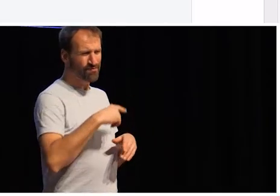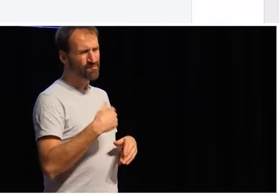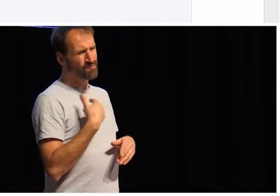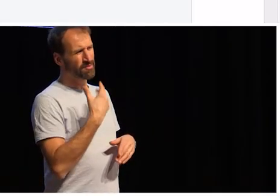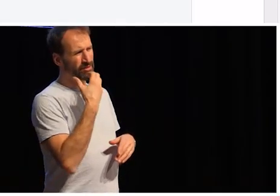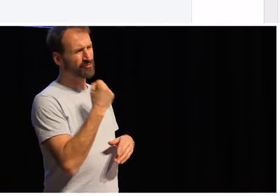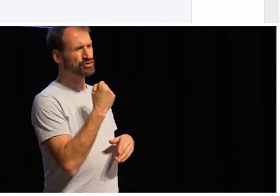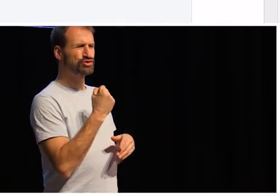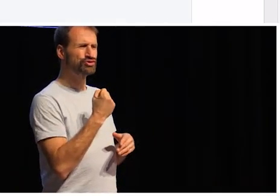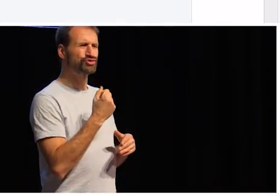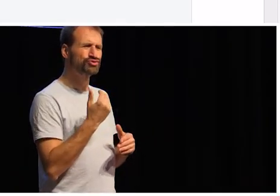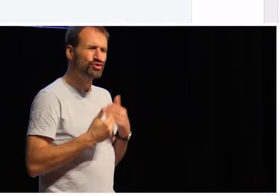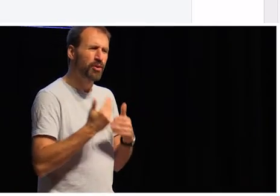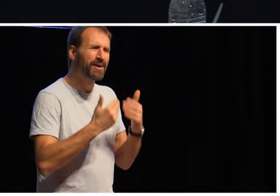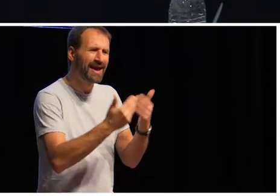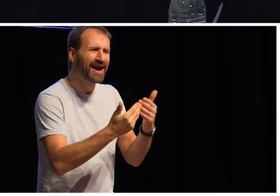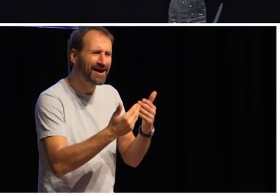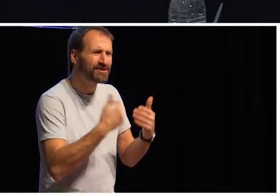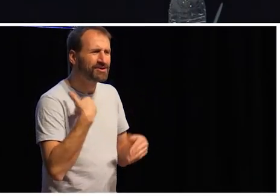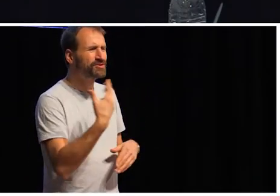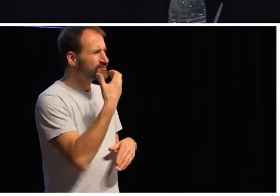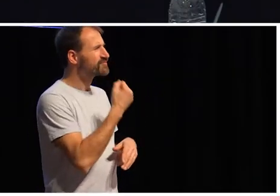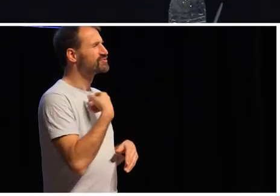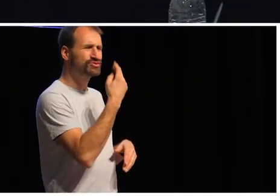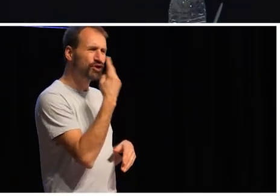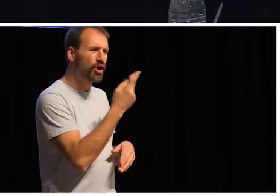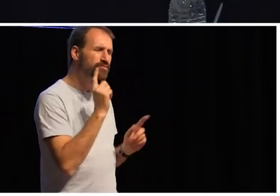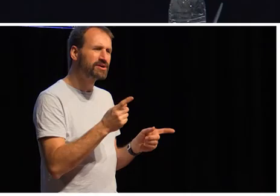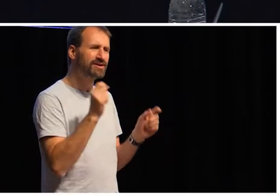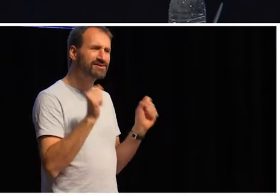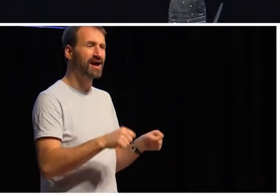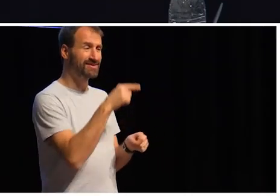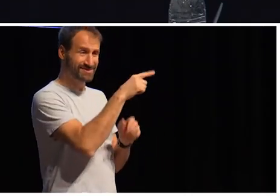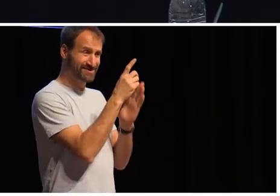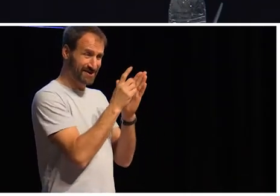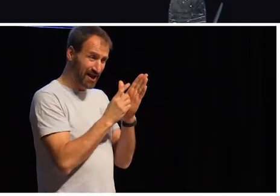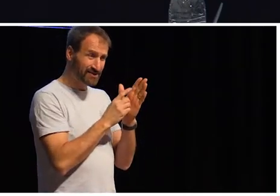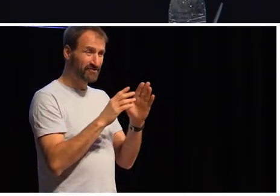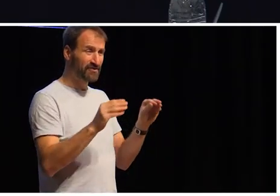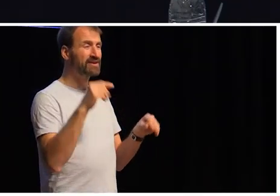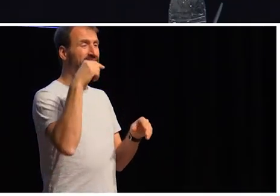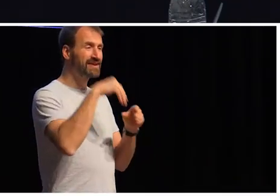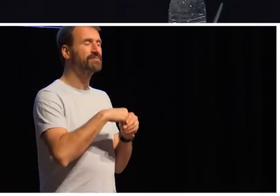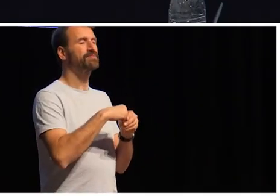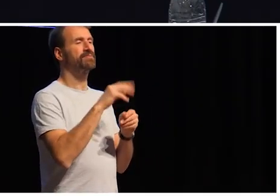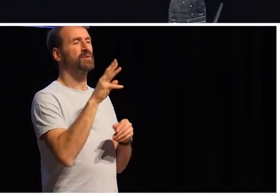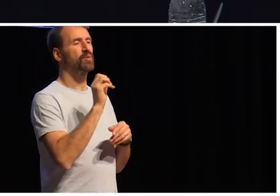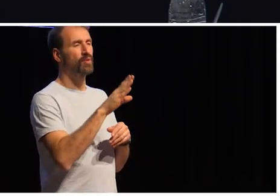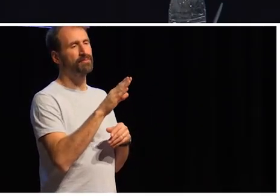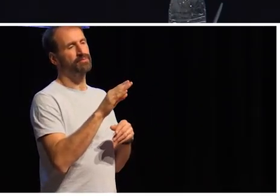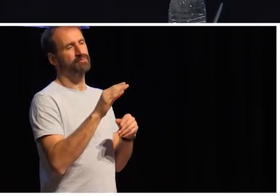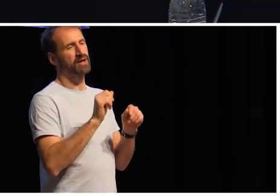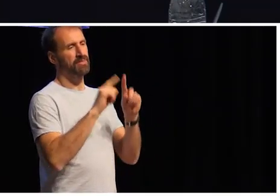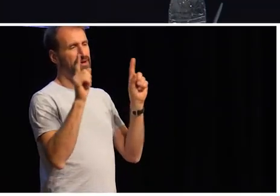get further and want to see if we can use this data in a web application so